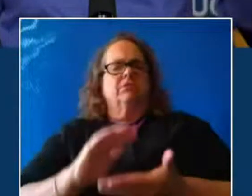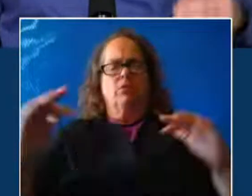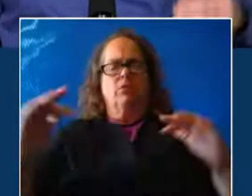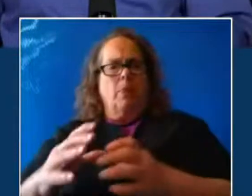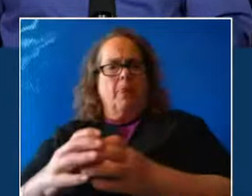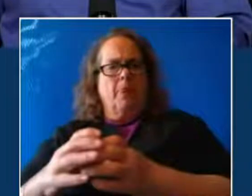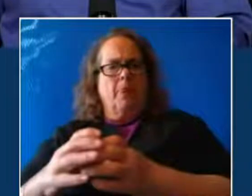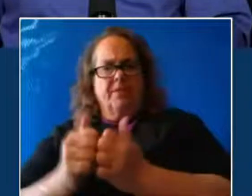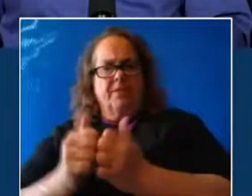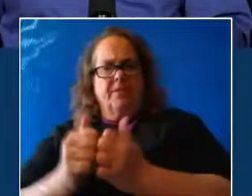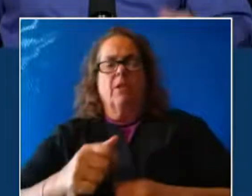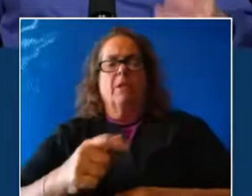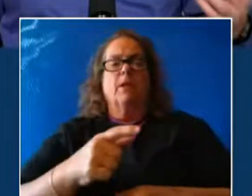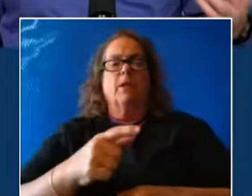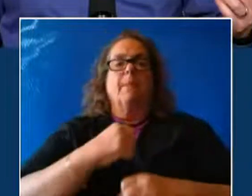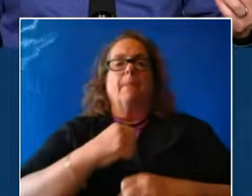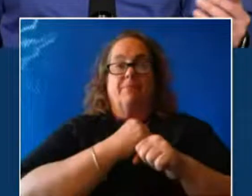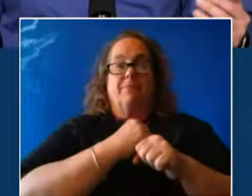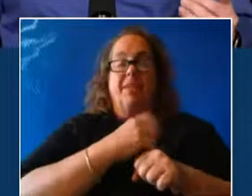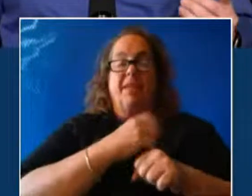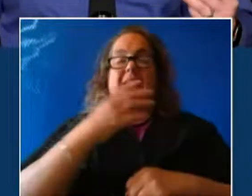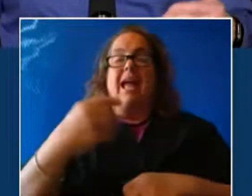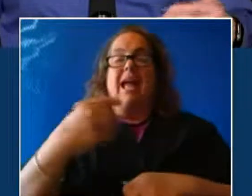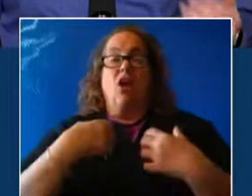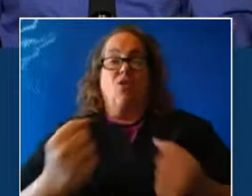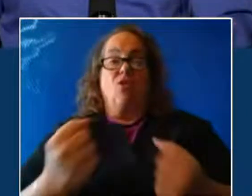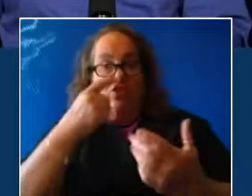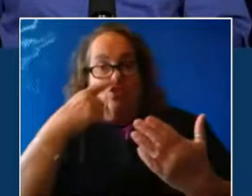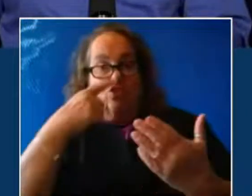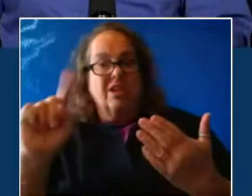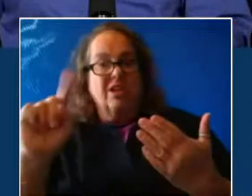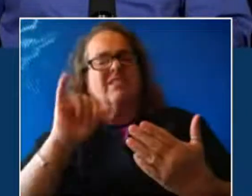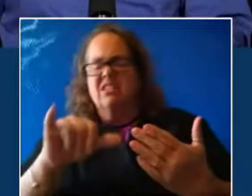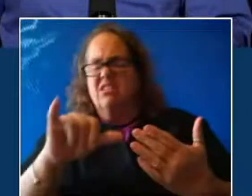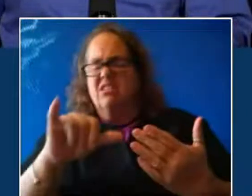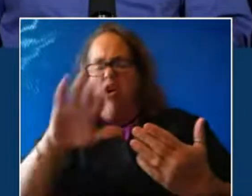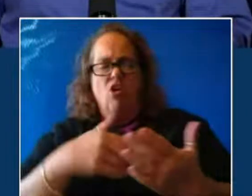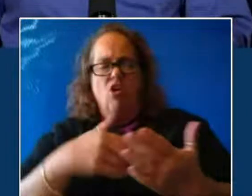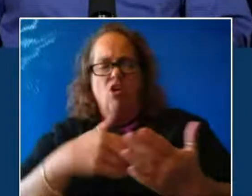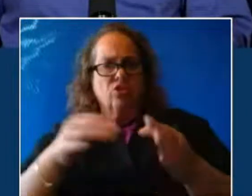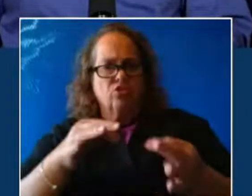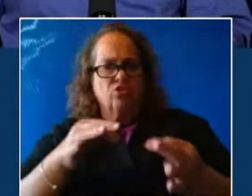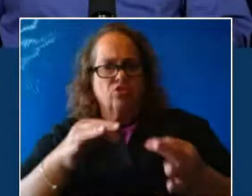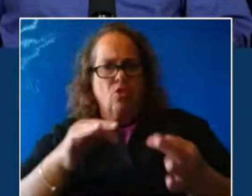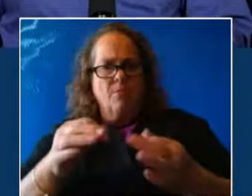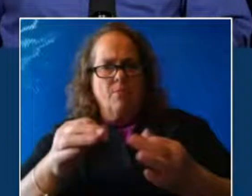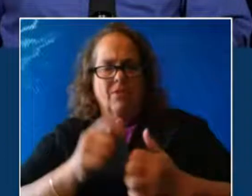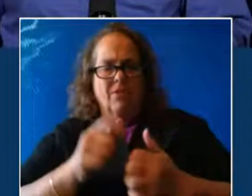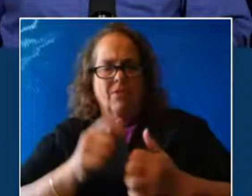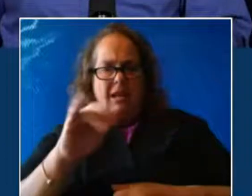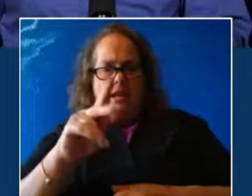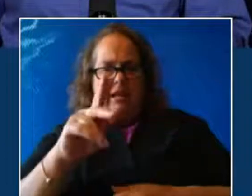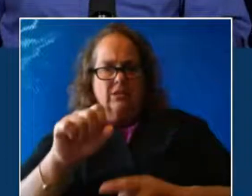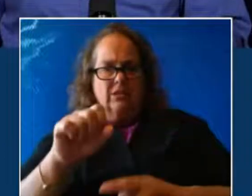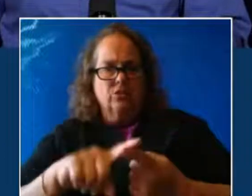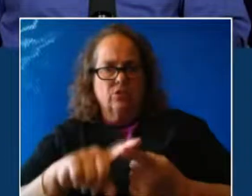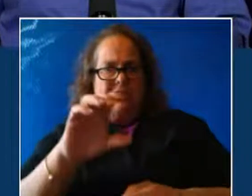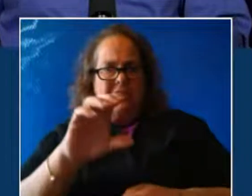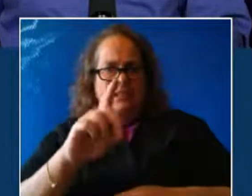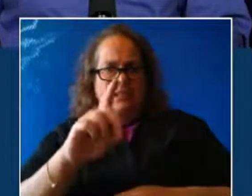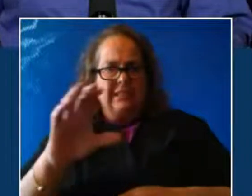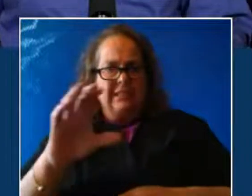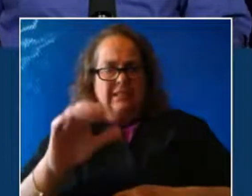are all described in relatively succinct fashion with links to certain CDC guidance for additional information for some of those